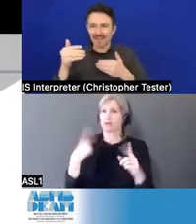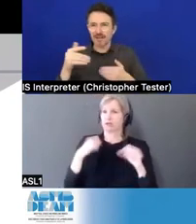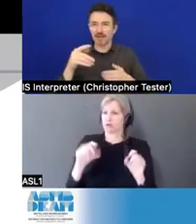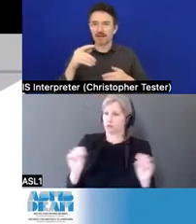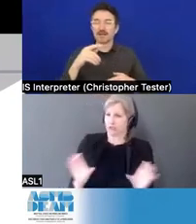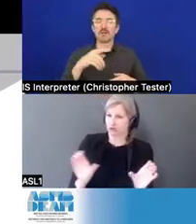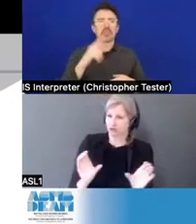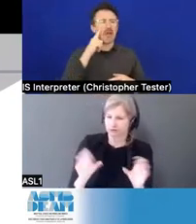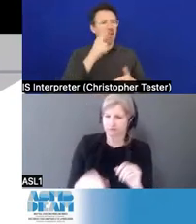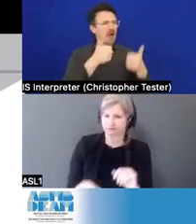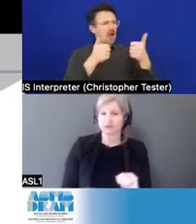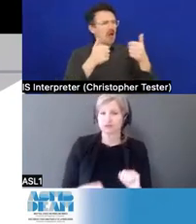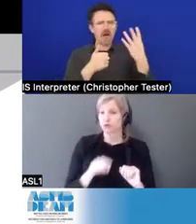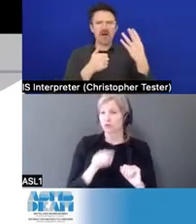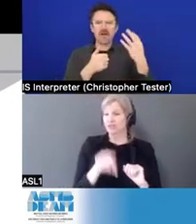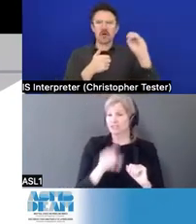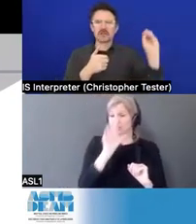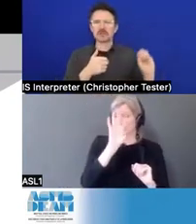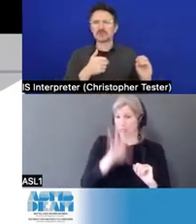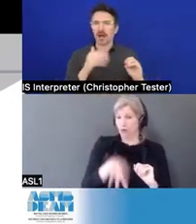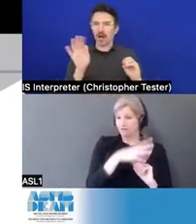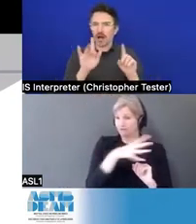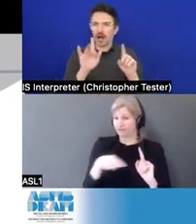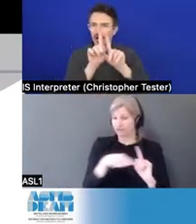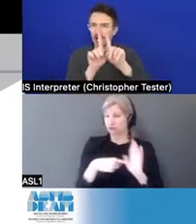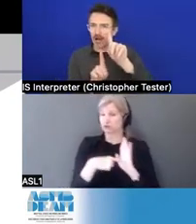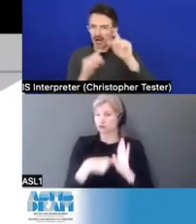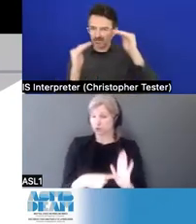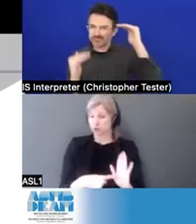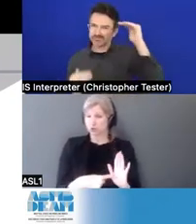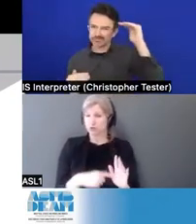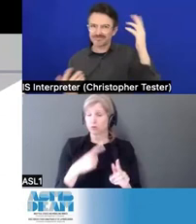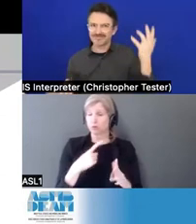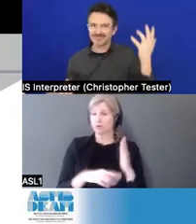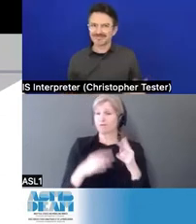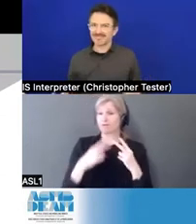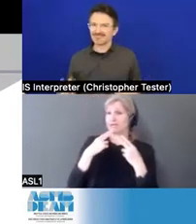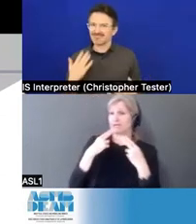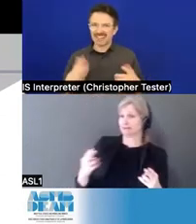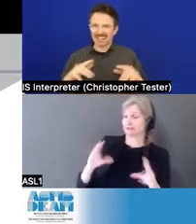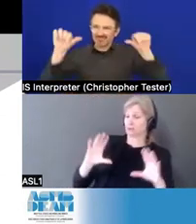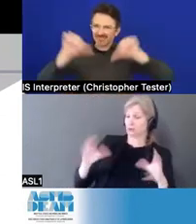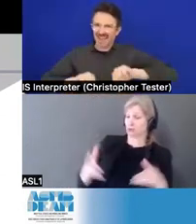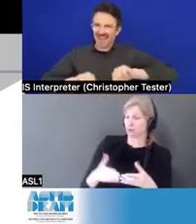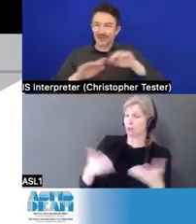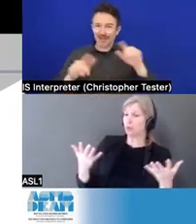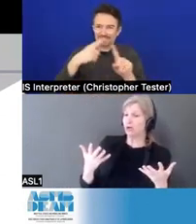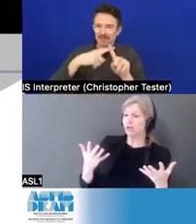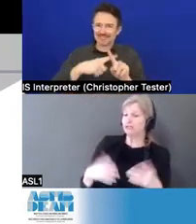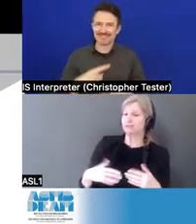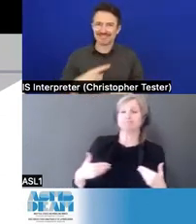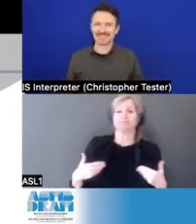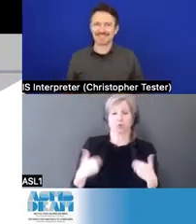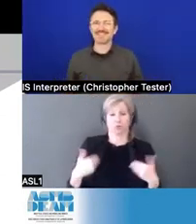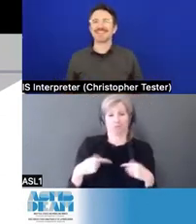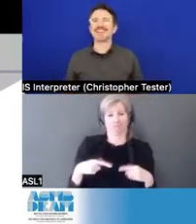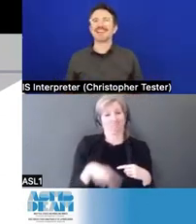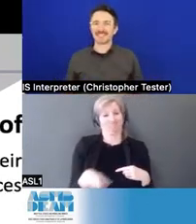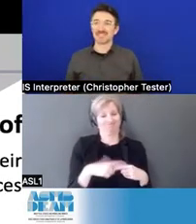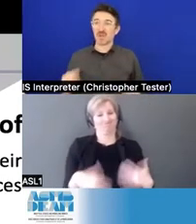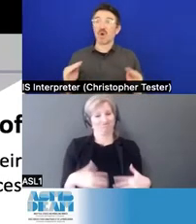this graph right there basically shows that one of the vulnerable groups during the pandemic was certainly our youth. Next